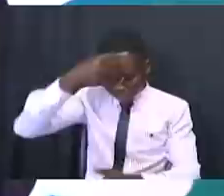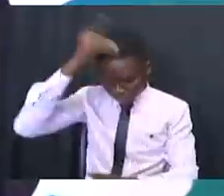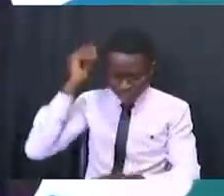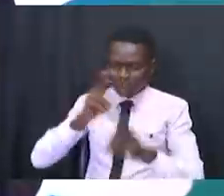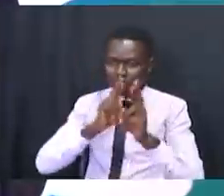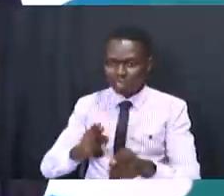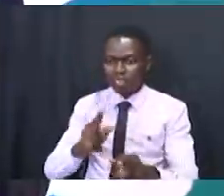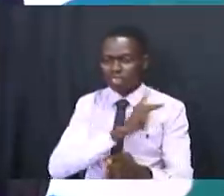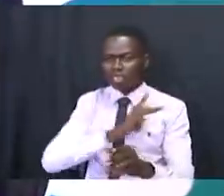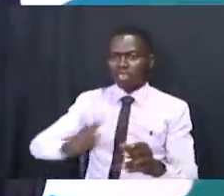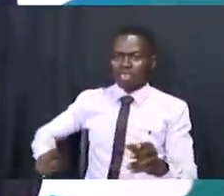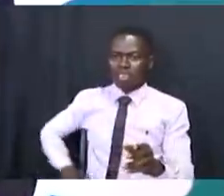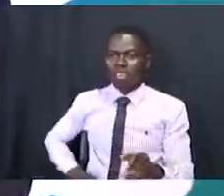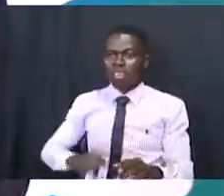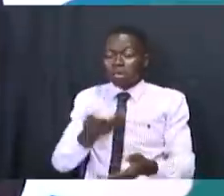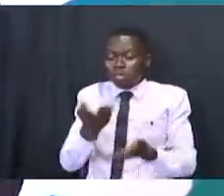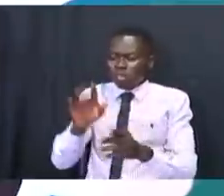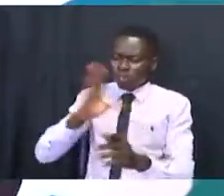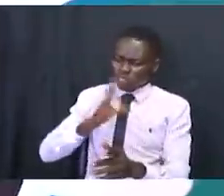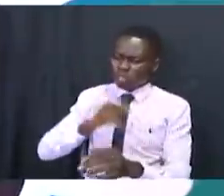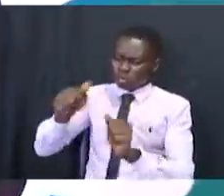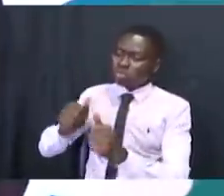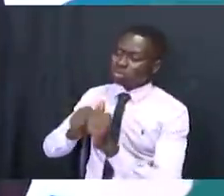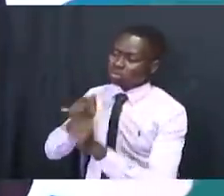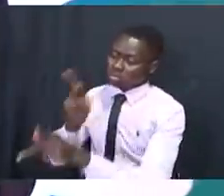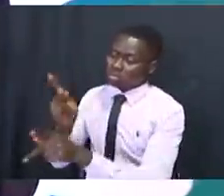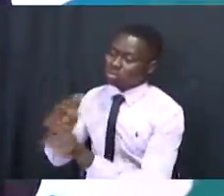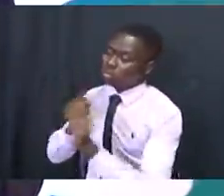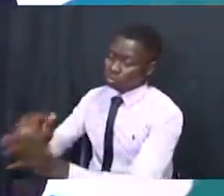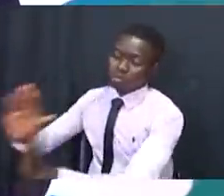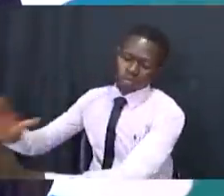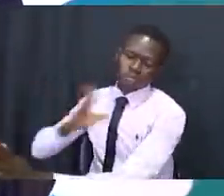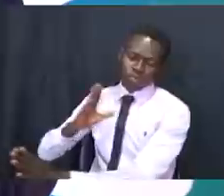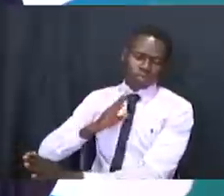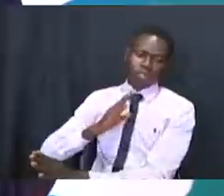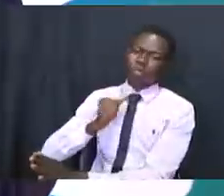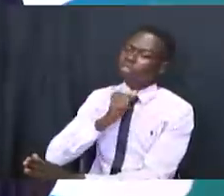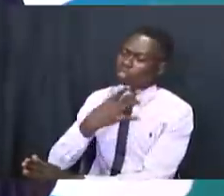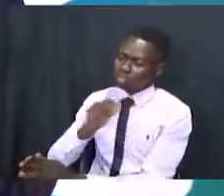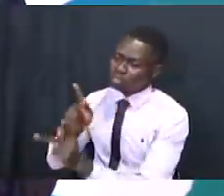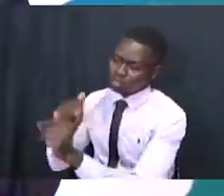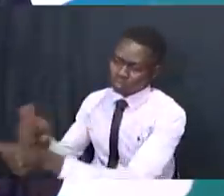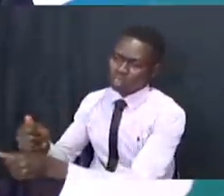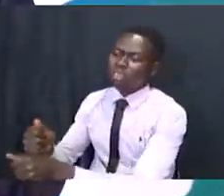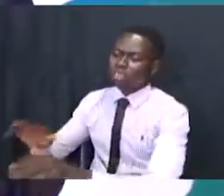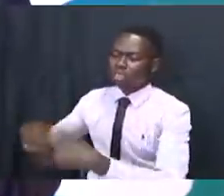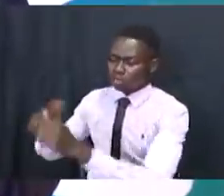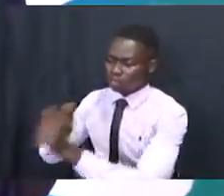king, "You may keep your gifts for yourself and give your reward to someone